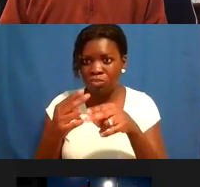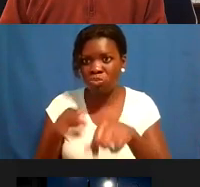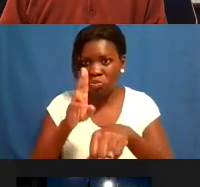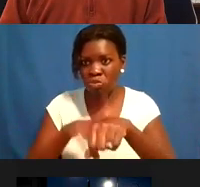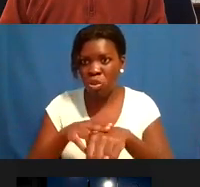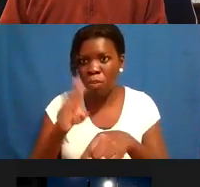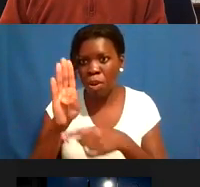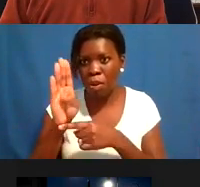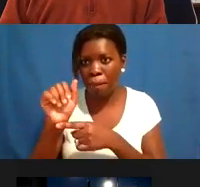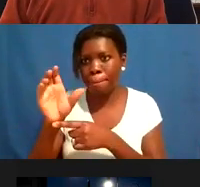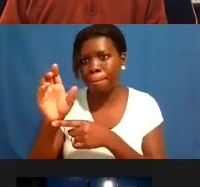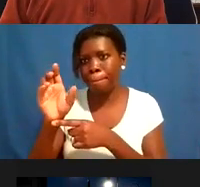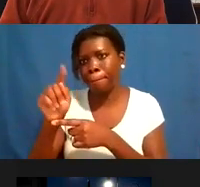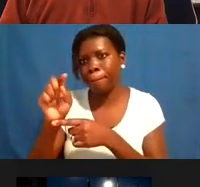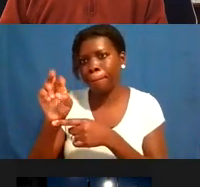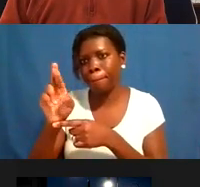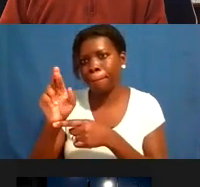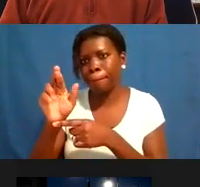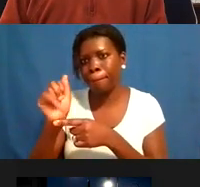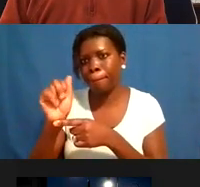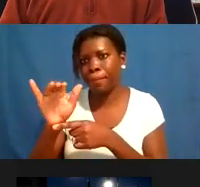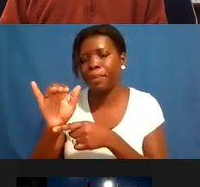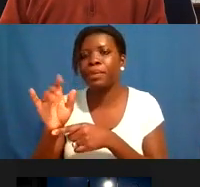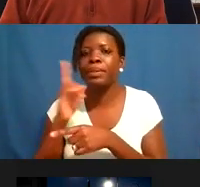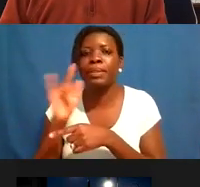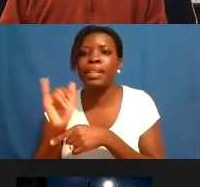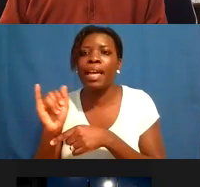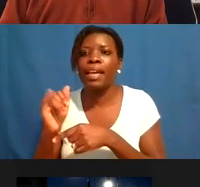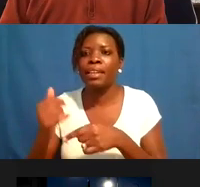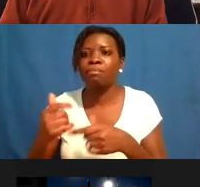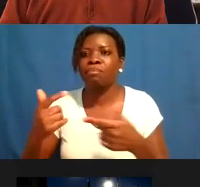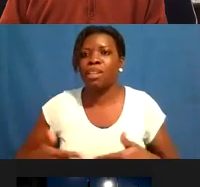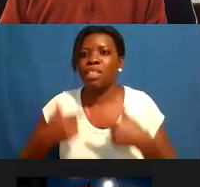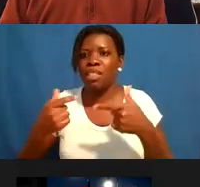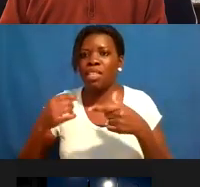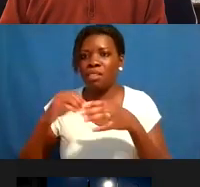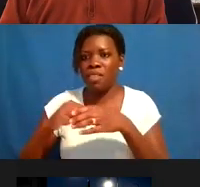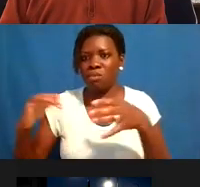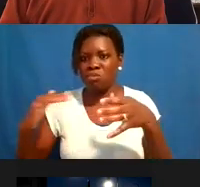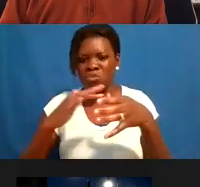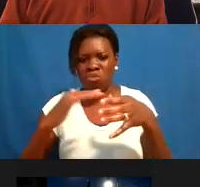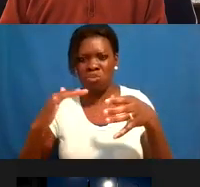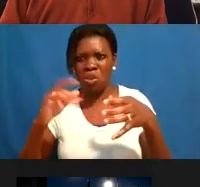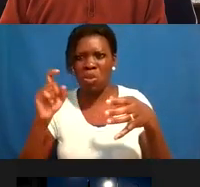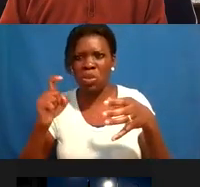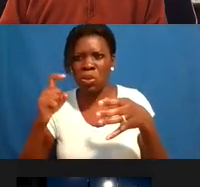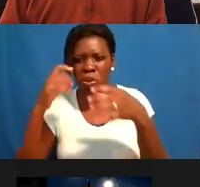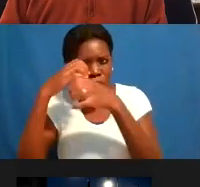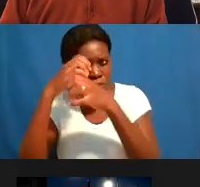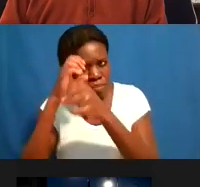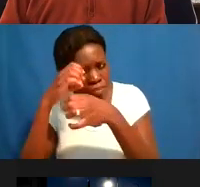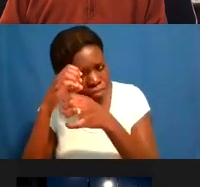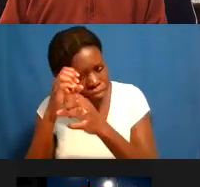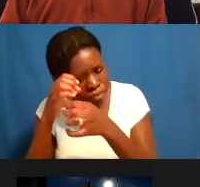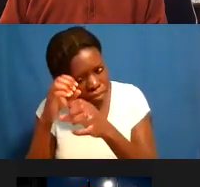they live in a fluid world. So they live in liquid. And you can't see them. You need a microscope to see them. And so just to try